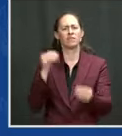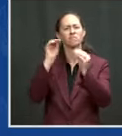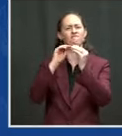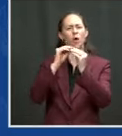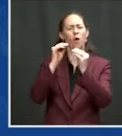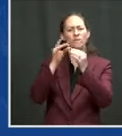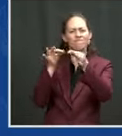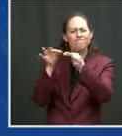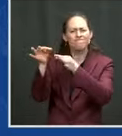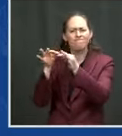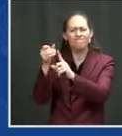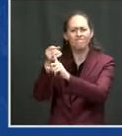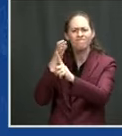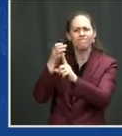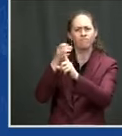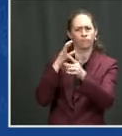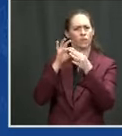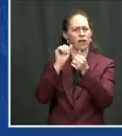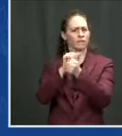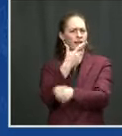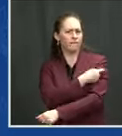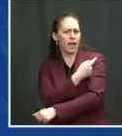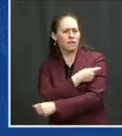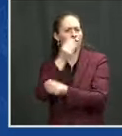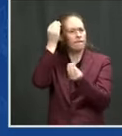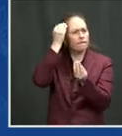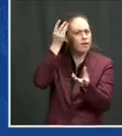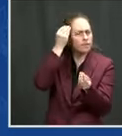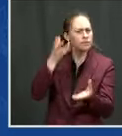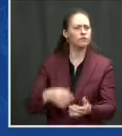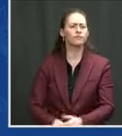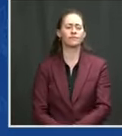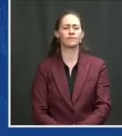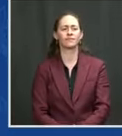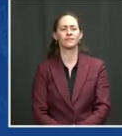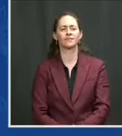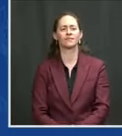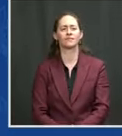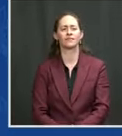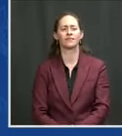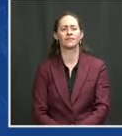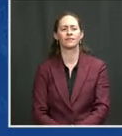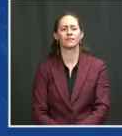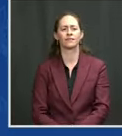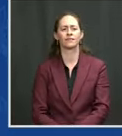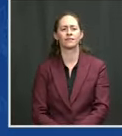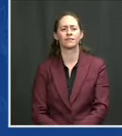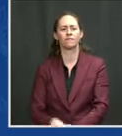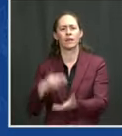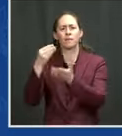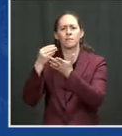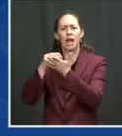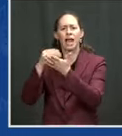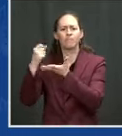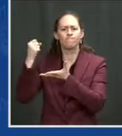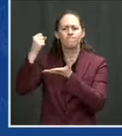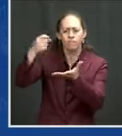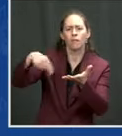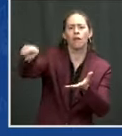organizations get the word out on the local level. Just yesterday, the Food and Drug Administration